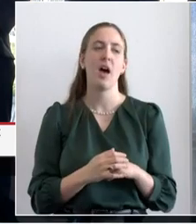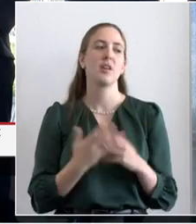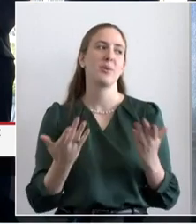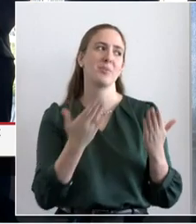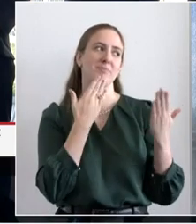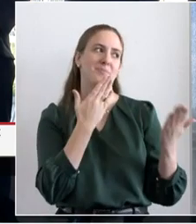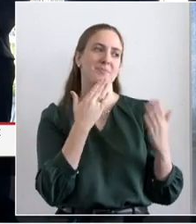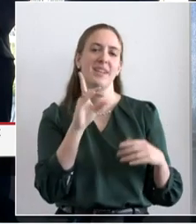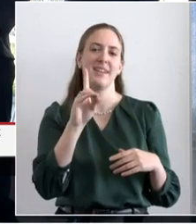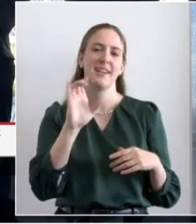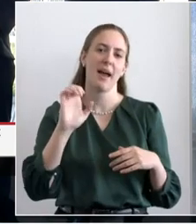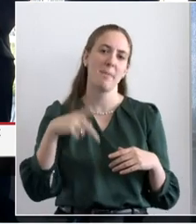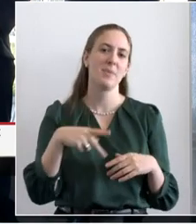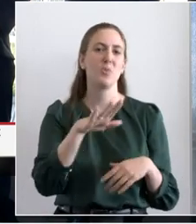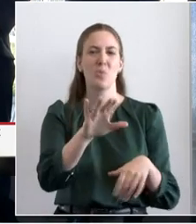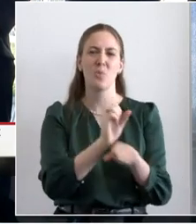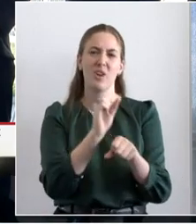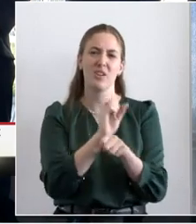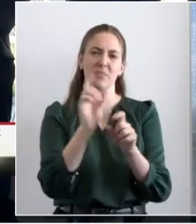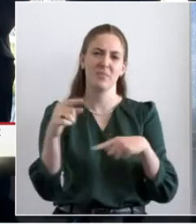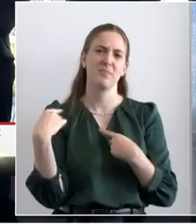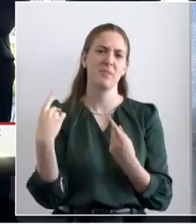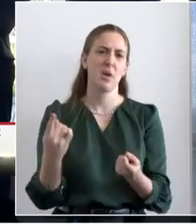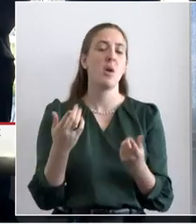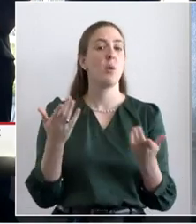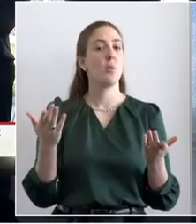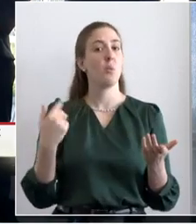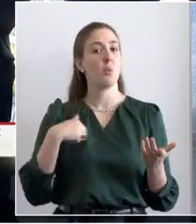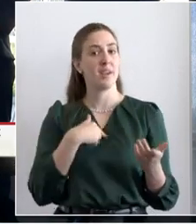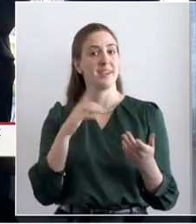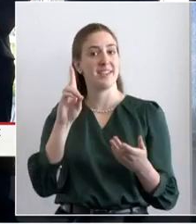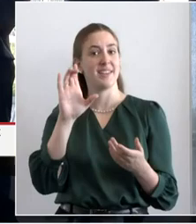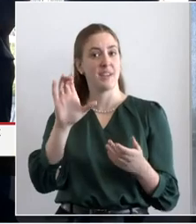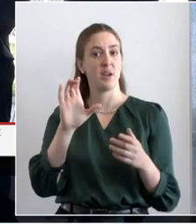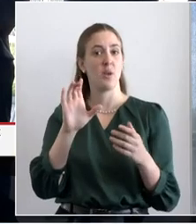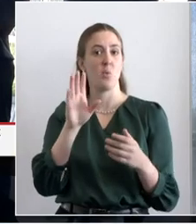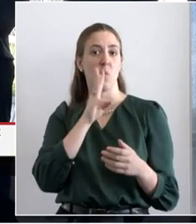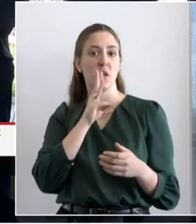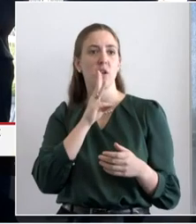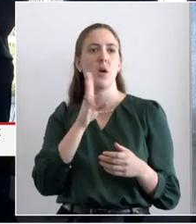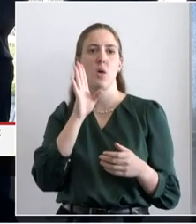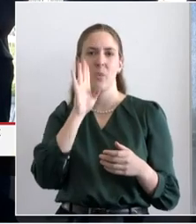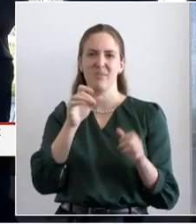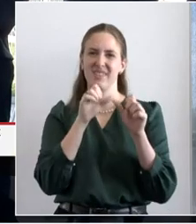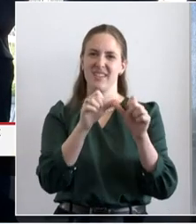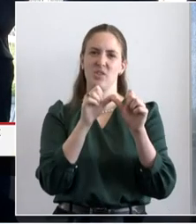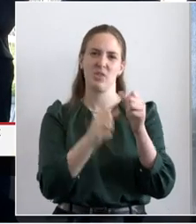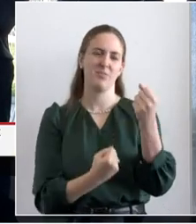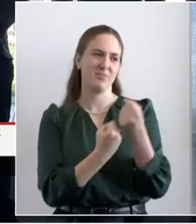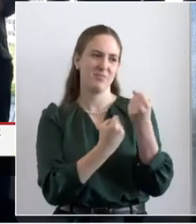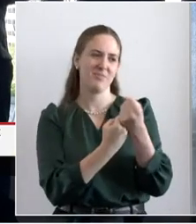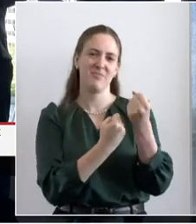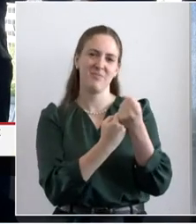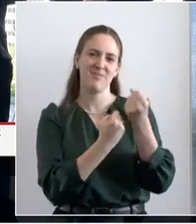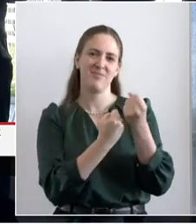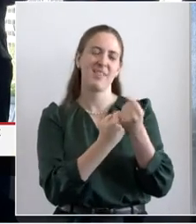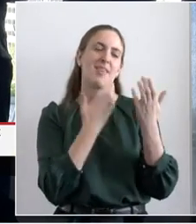you've done. Continue to do what you do. We at DC Water will continue to stand behind you and be with you. Thank you very much.